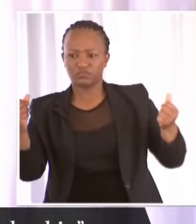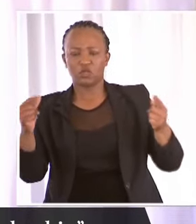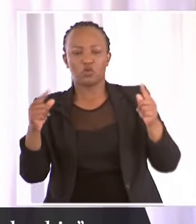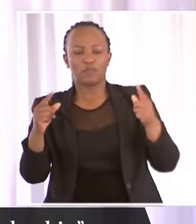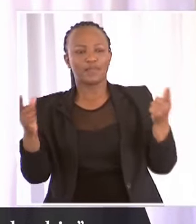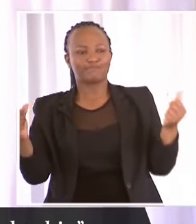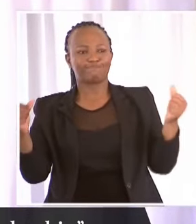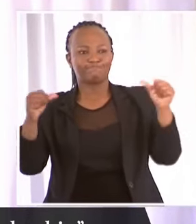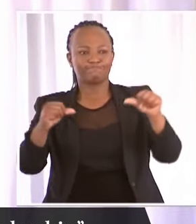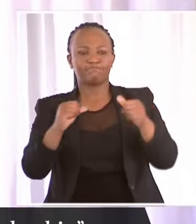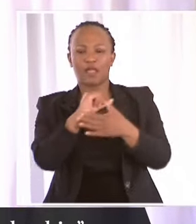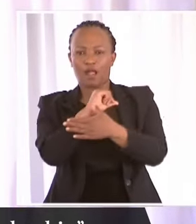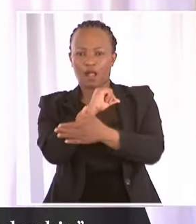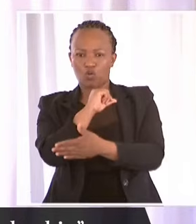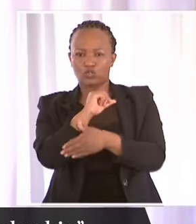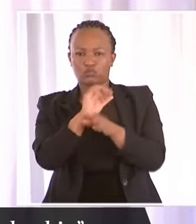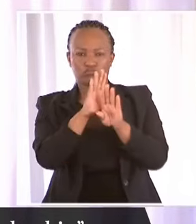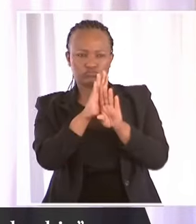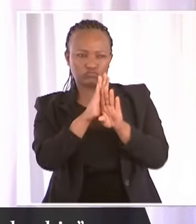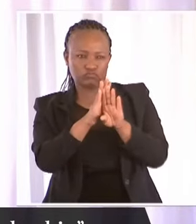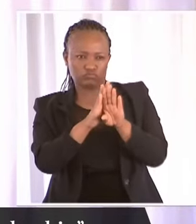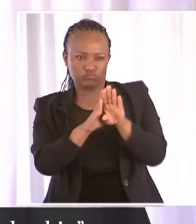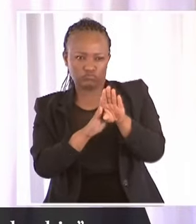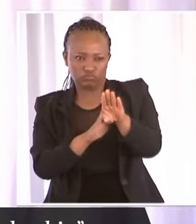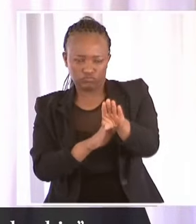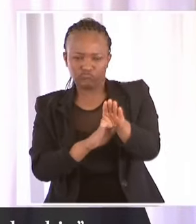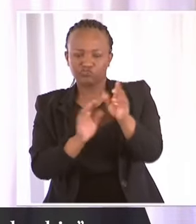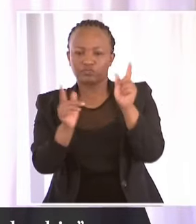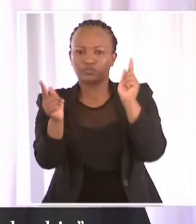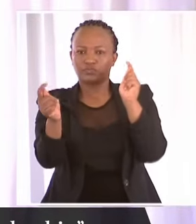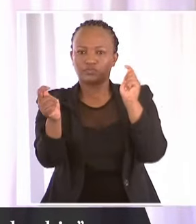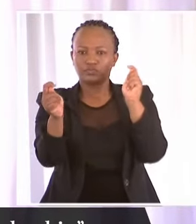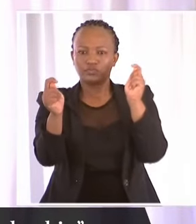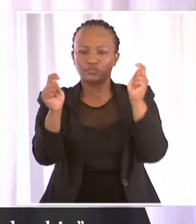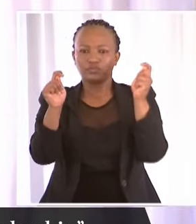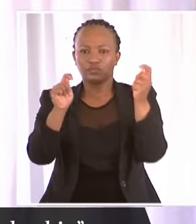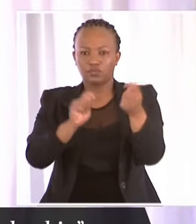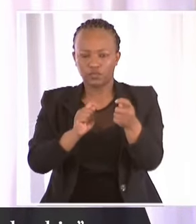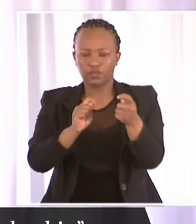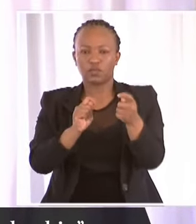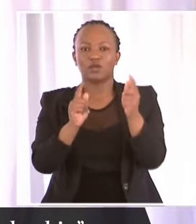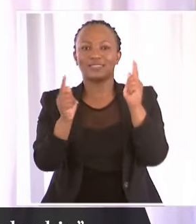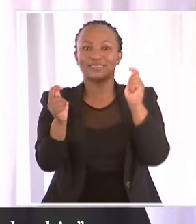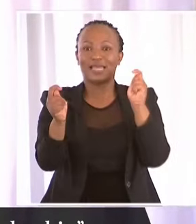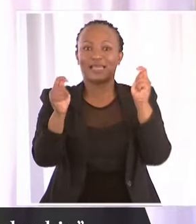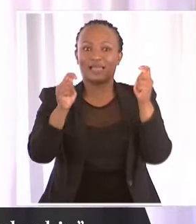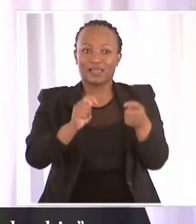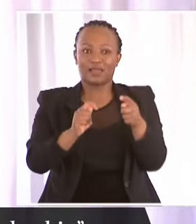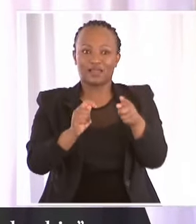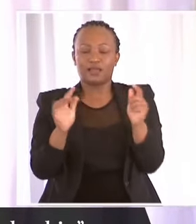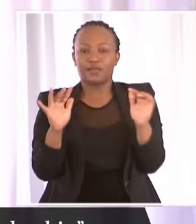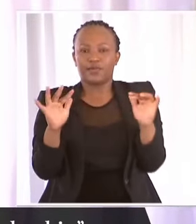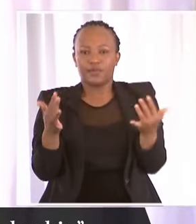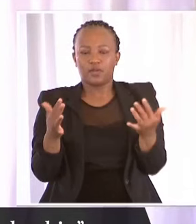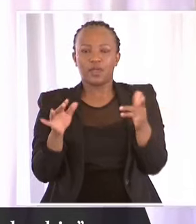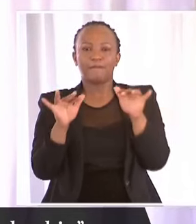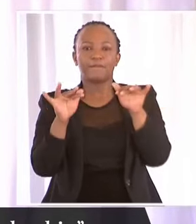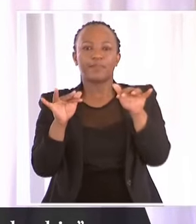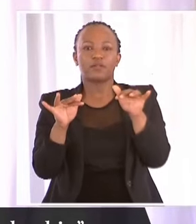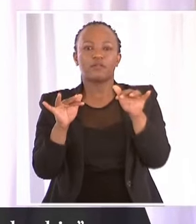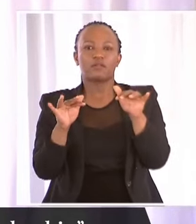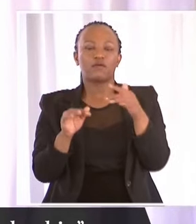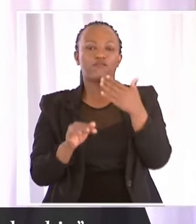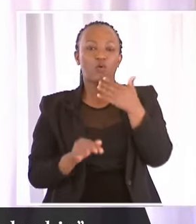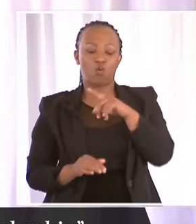our country to the path of fundamental transformation, a transformation that people like